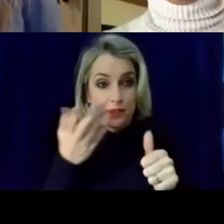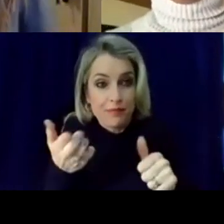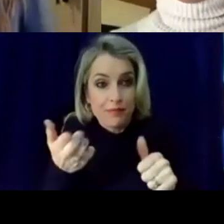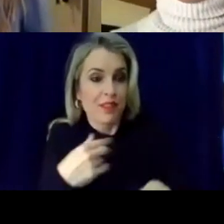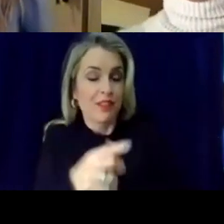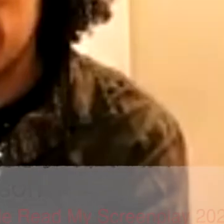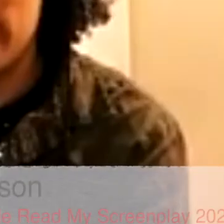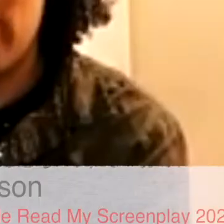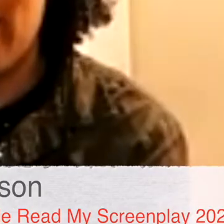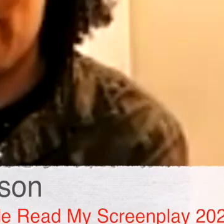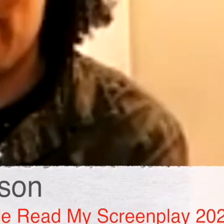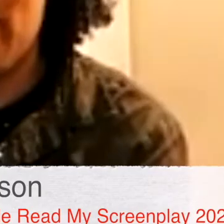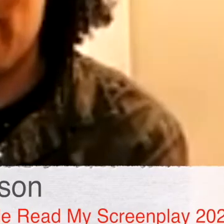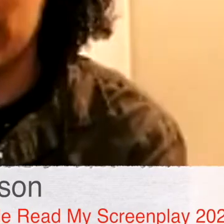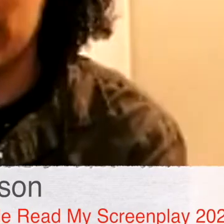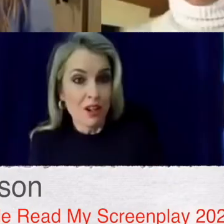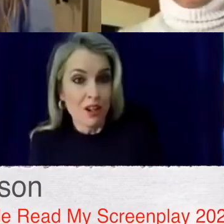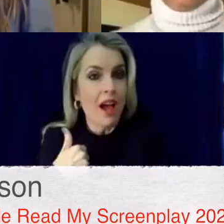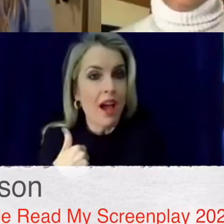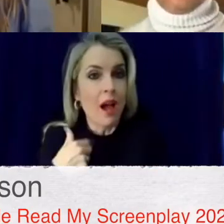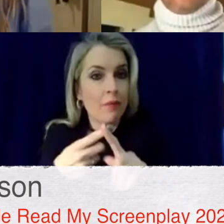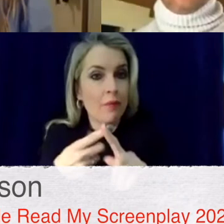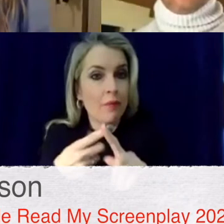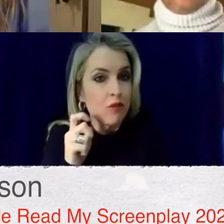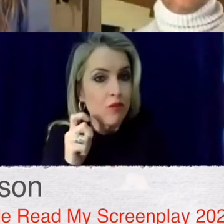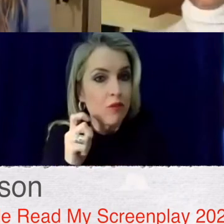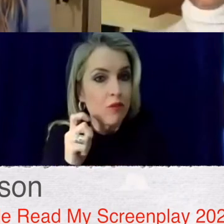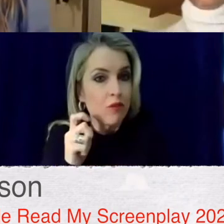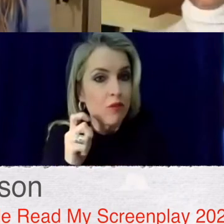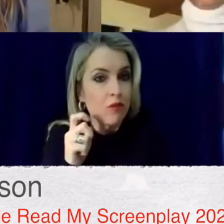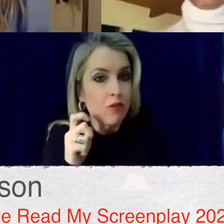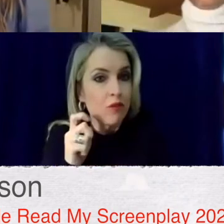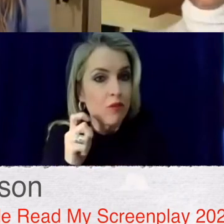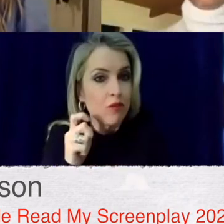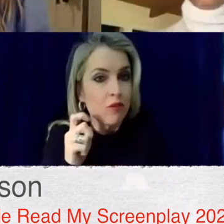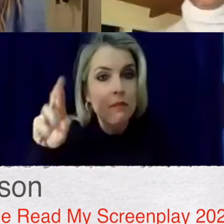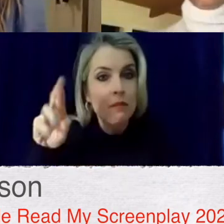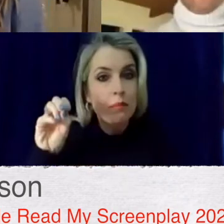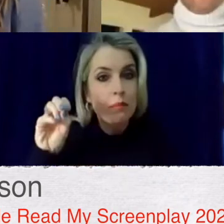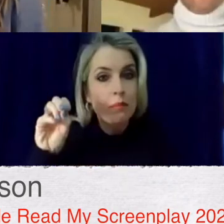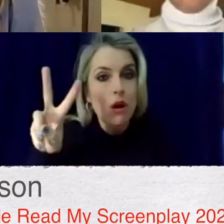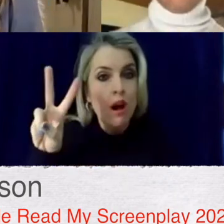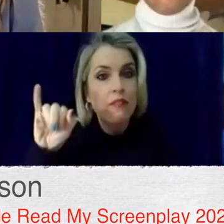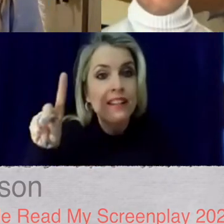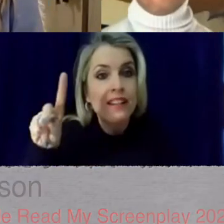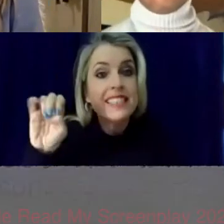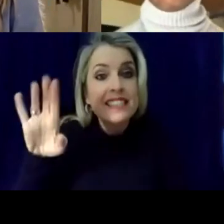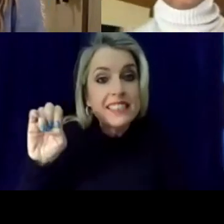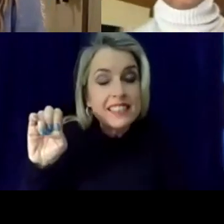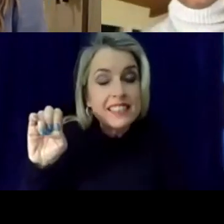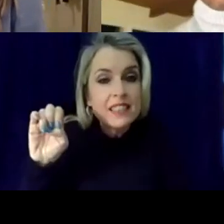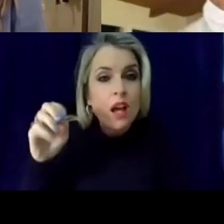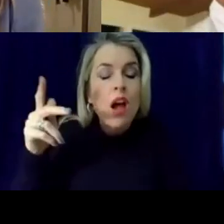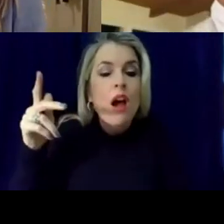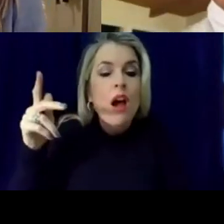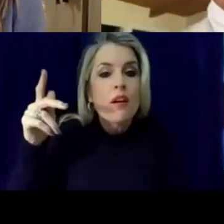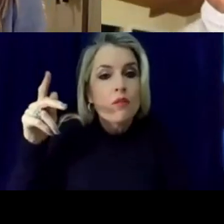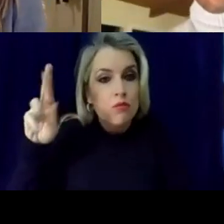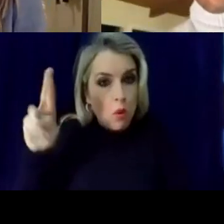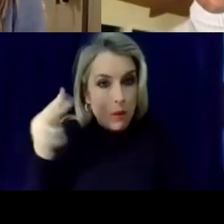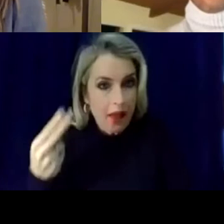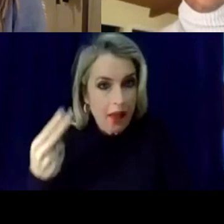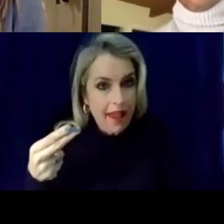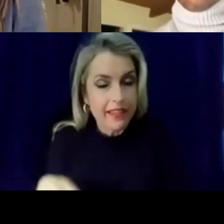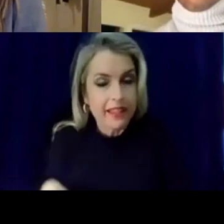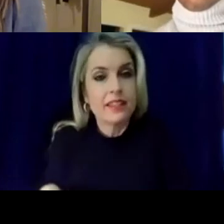Sure, well, I'm originally from Providence, Rhode Island. I've lived a bunch of different places. I